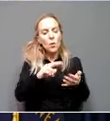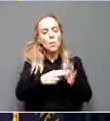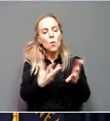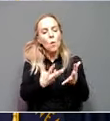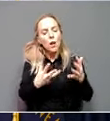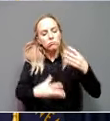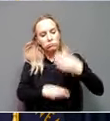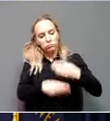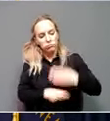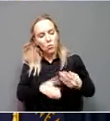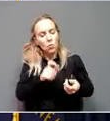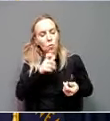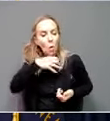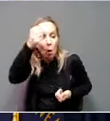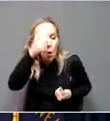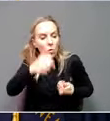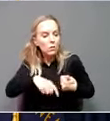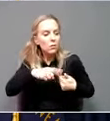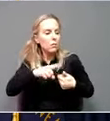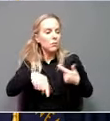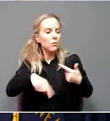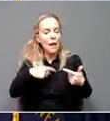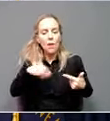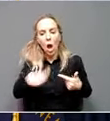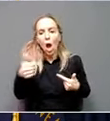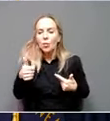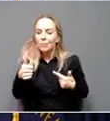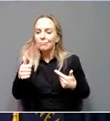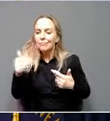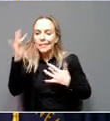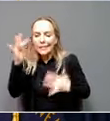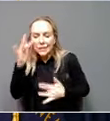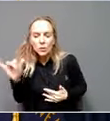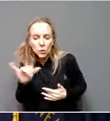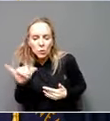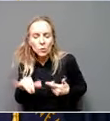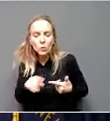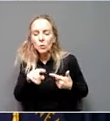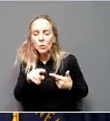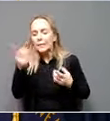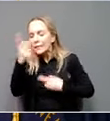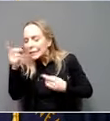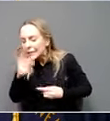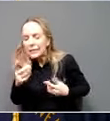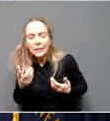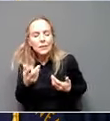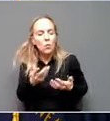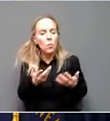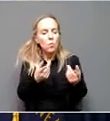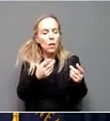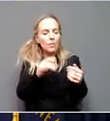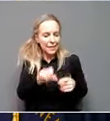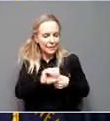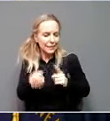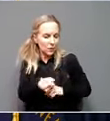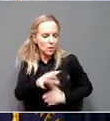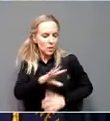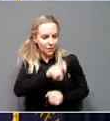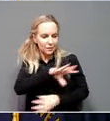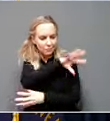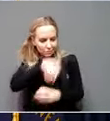who are more likely to get sick if they get it breakthrough or not. And so yes, I think it